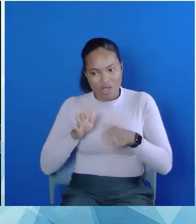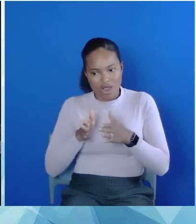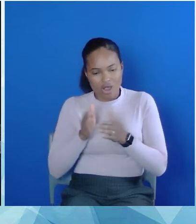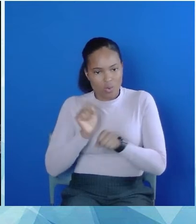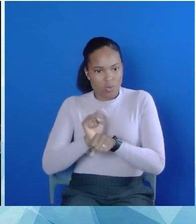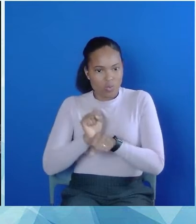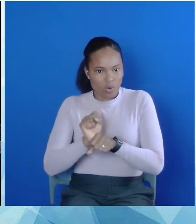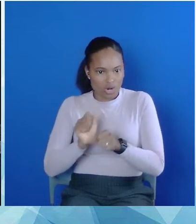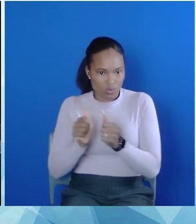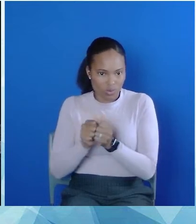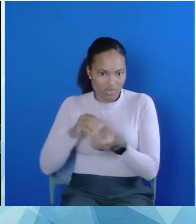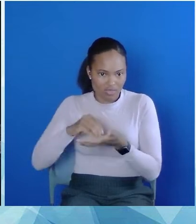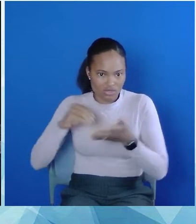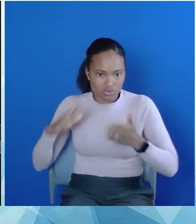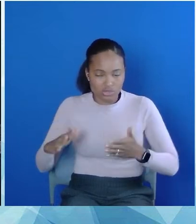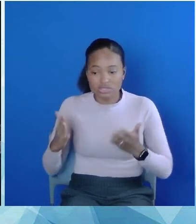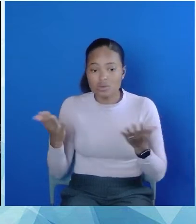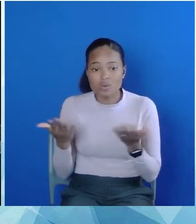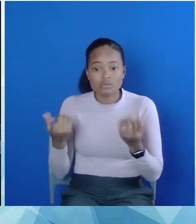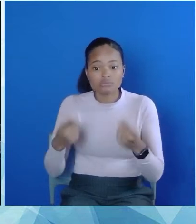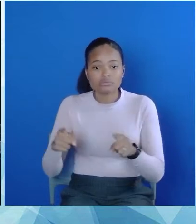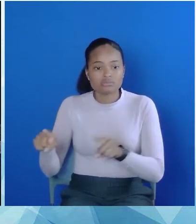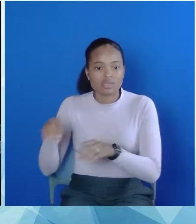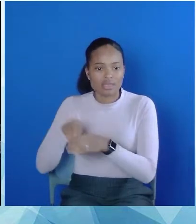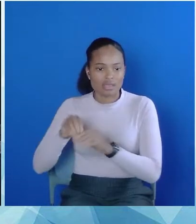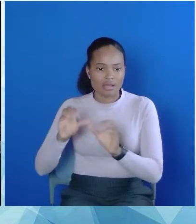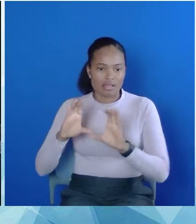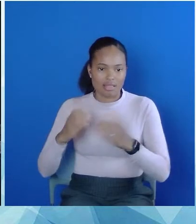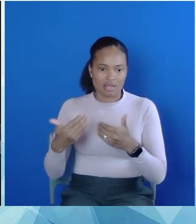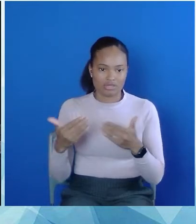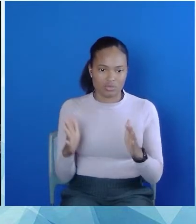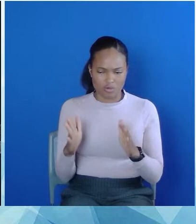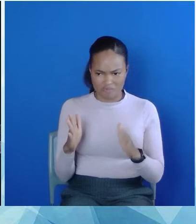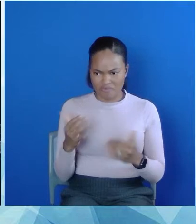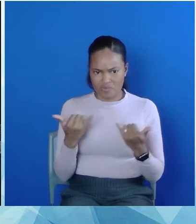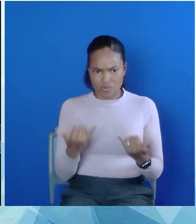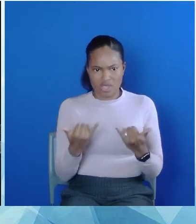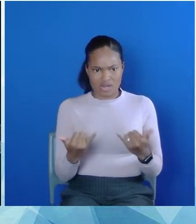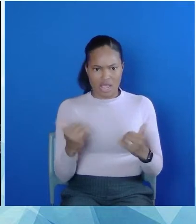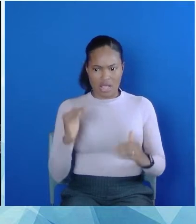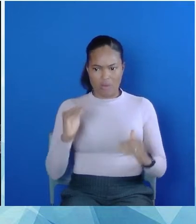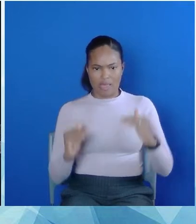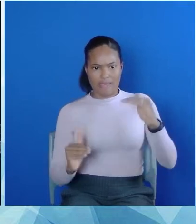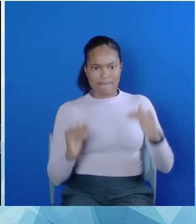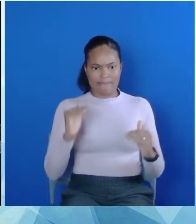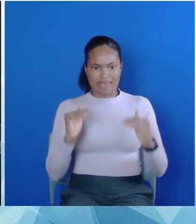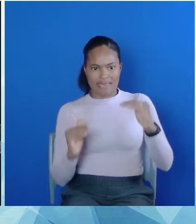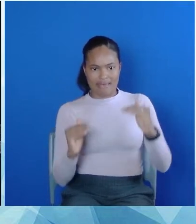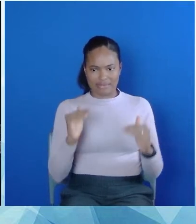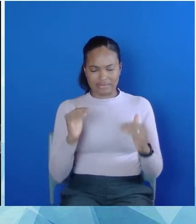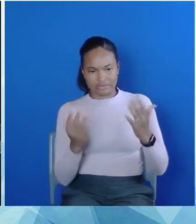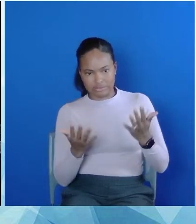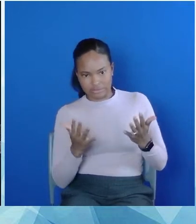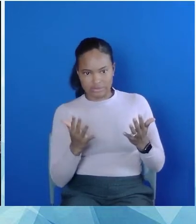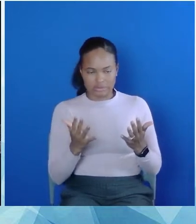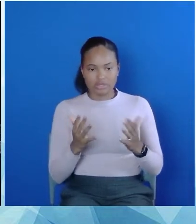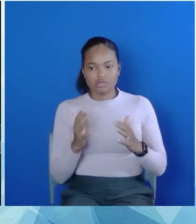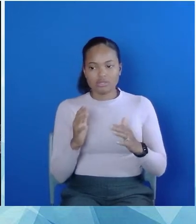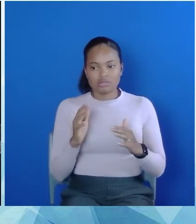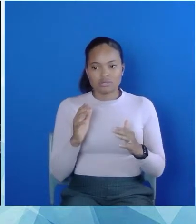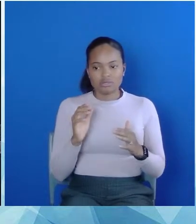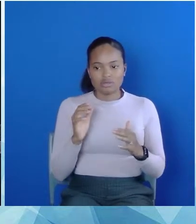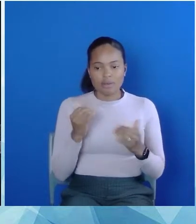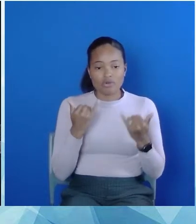in the classroom. There's somewhat of an imbalance of how this works currently, and